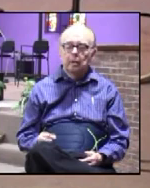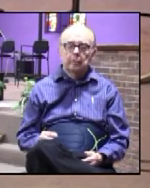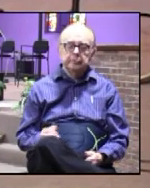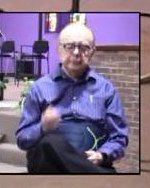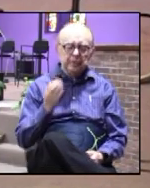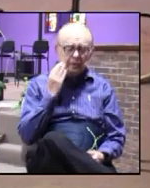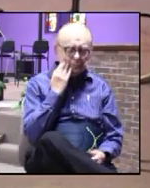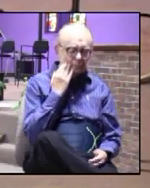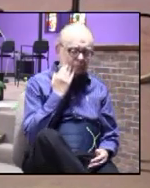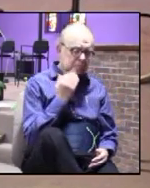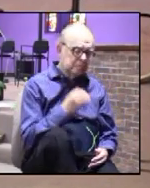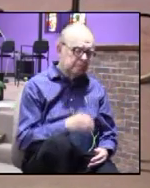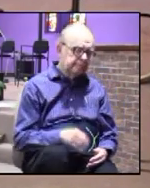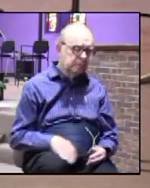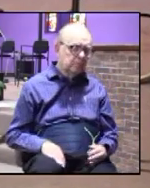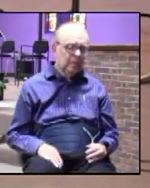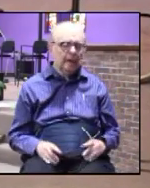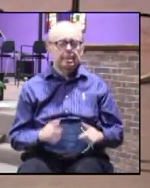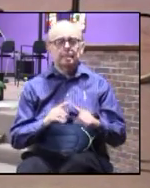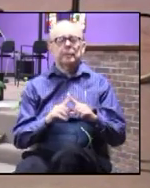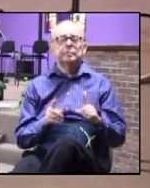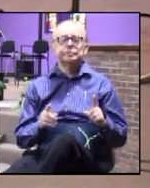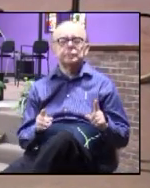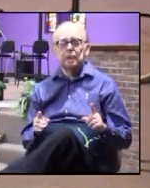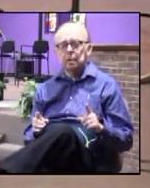know? But